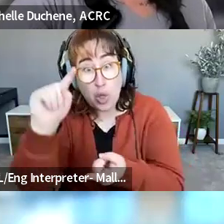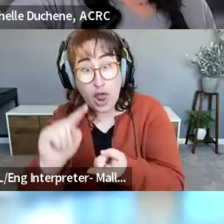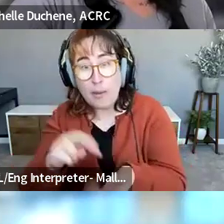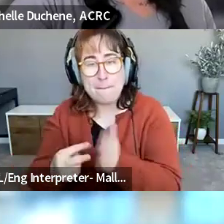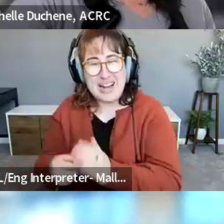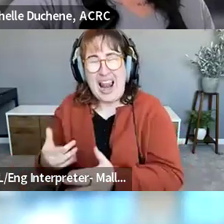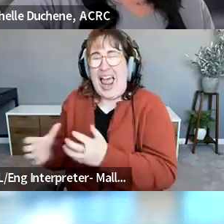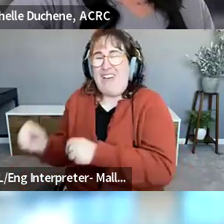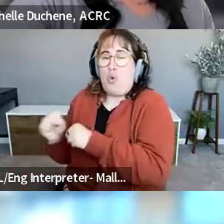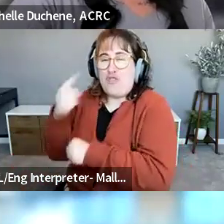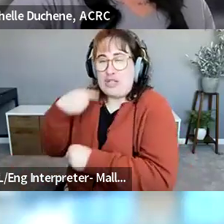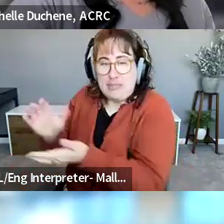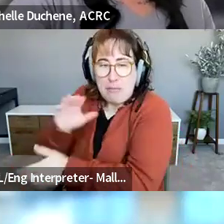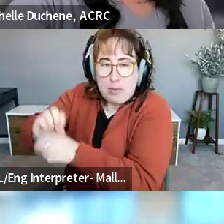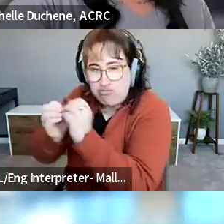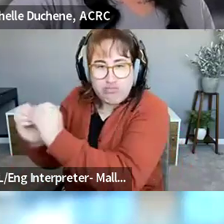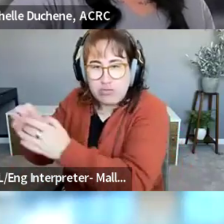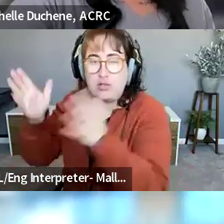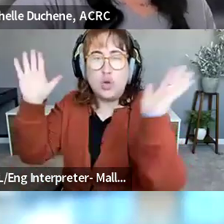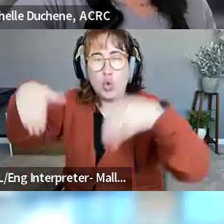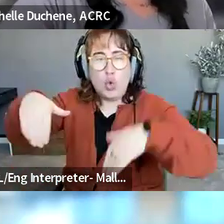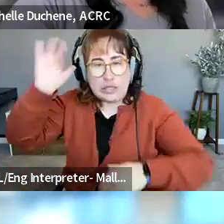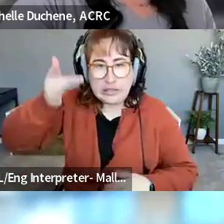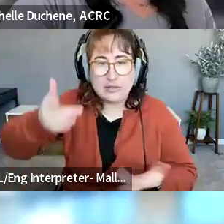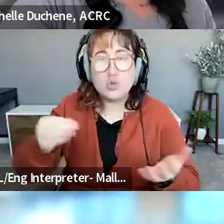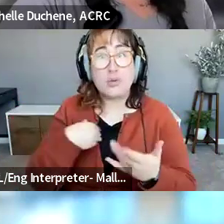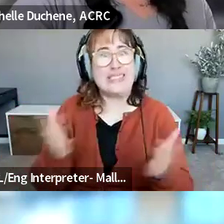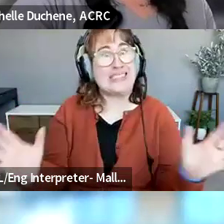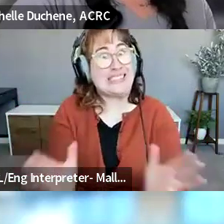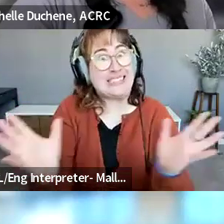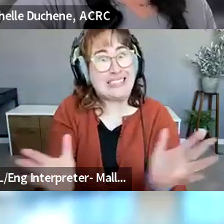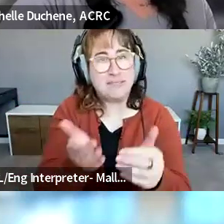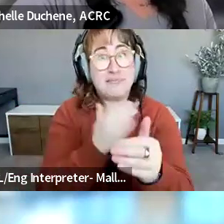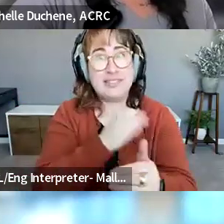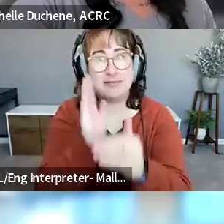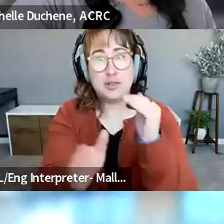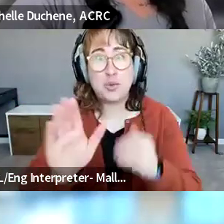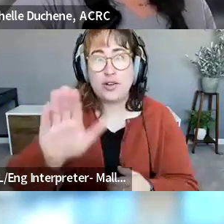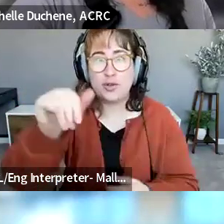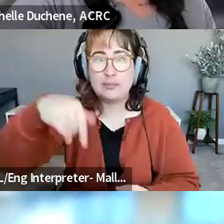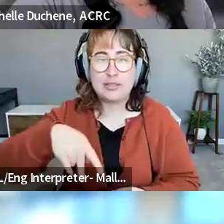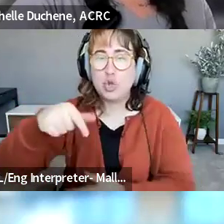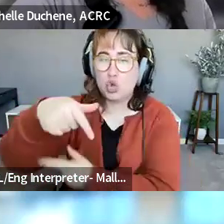we're going to make sure that everyone gets the support that they need to get their QIPs taken care of. Yeah, Andrew.